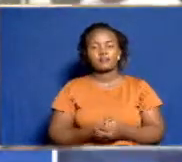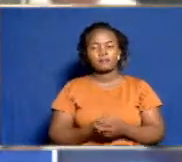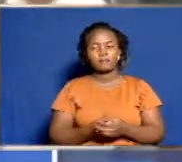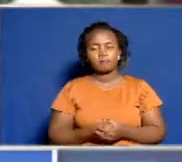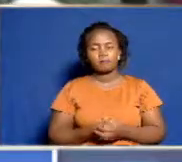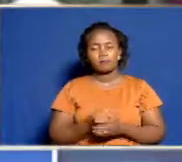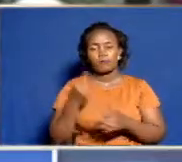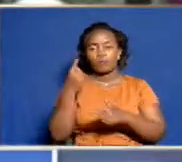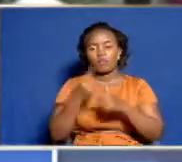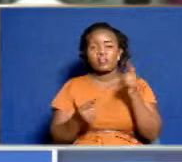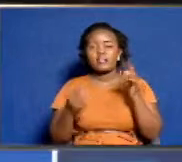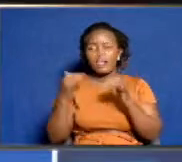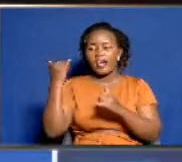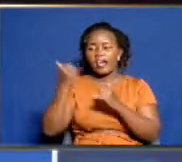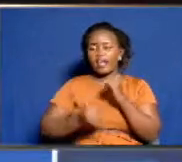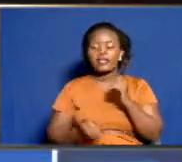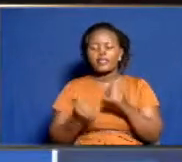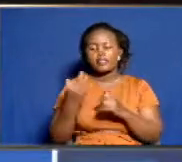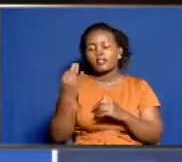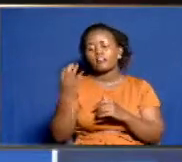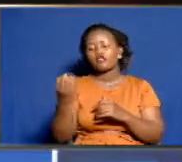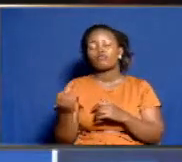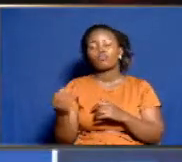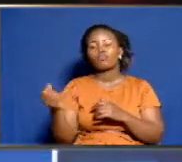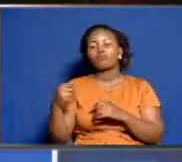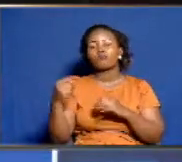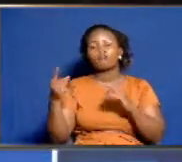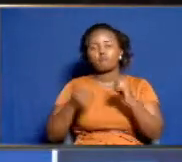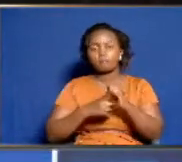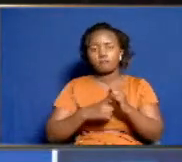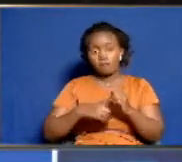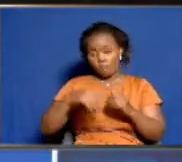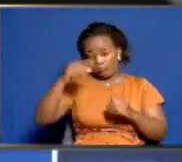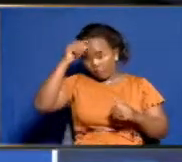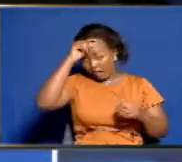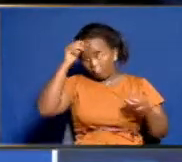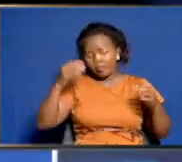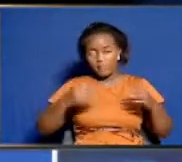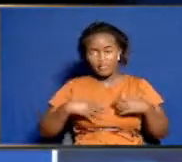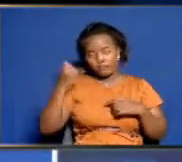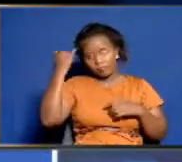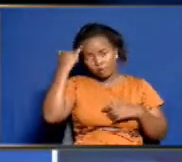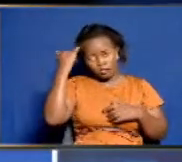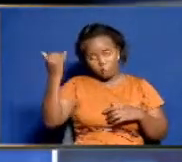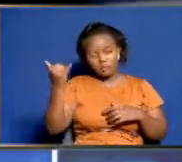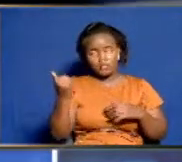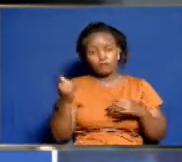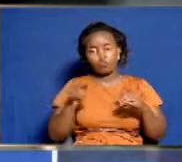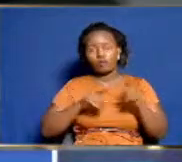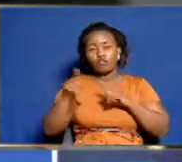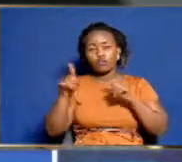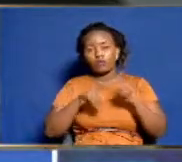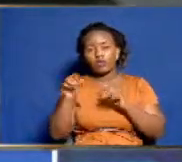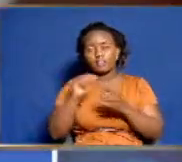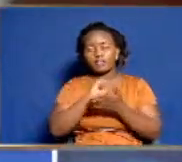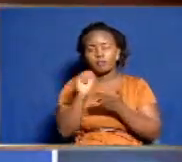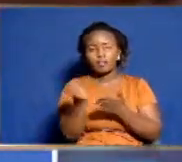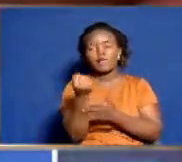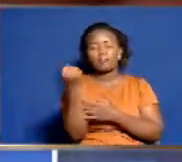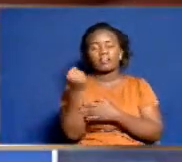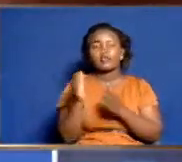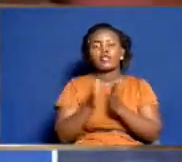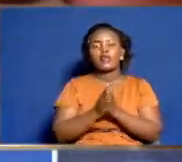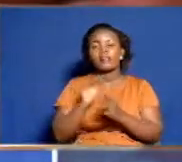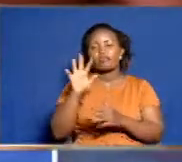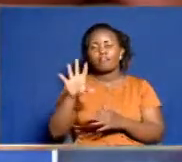For the year ending June 30th, government has undertaken several initiatives towards tourism recovery, among them 500 million